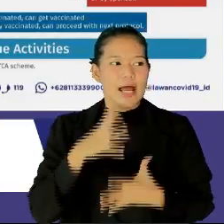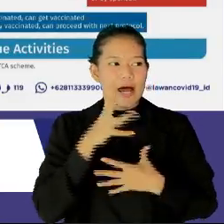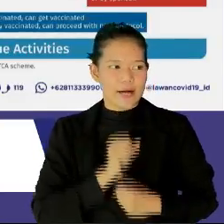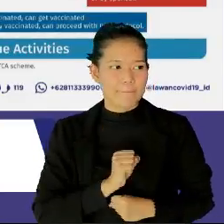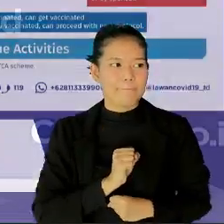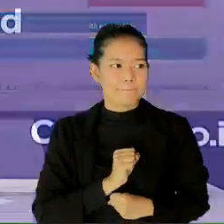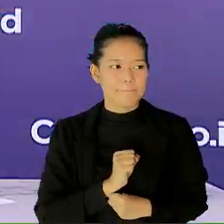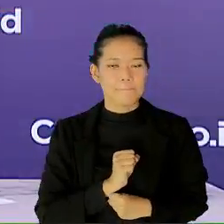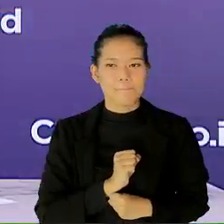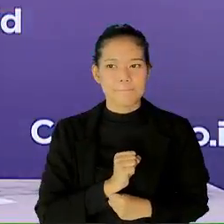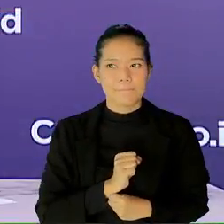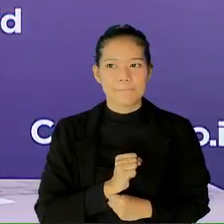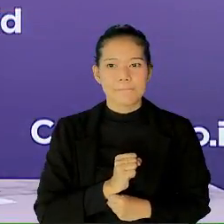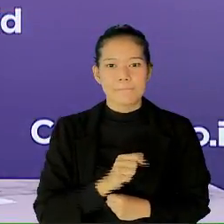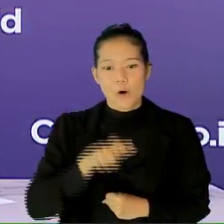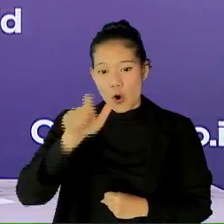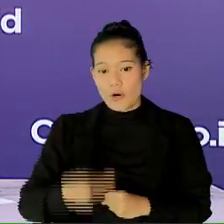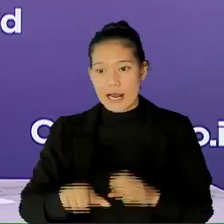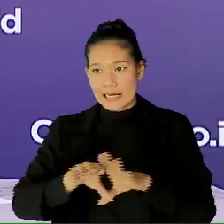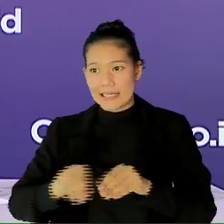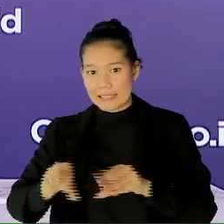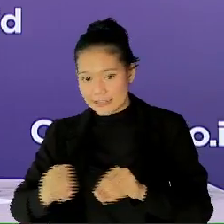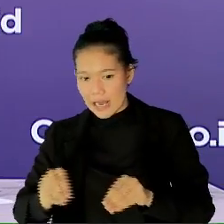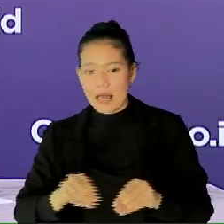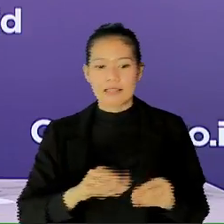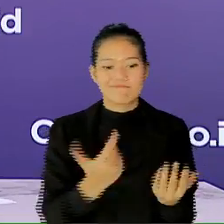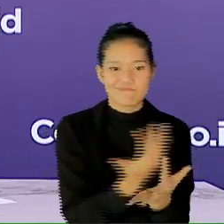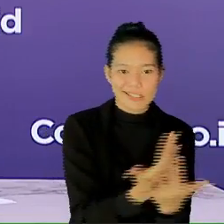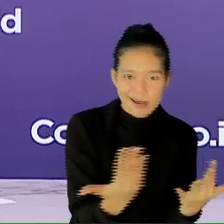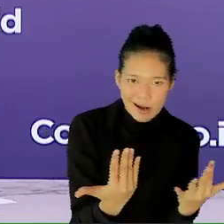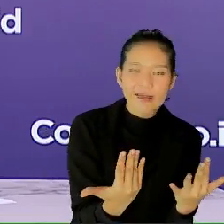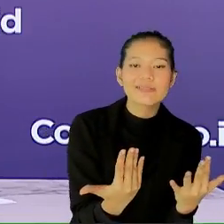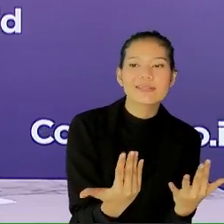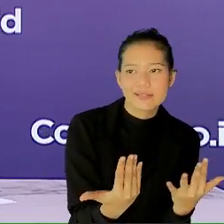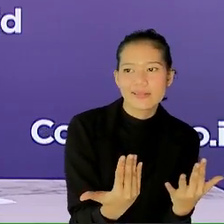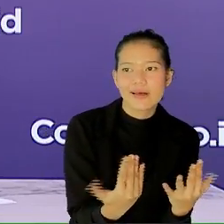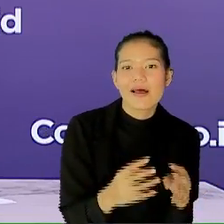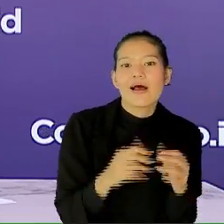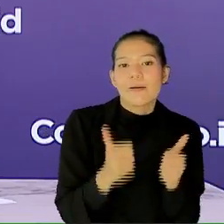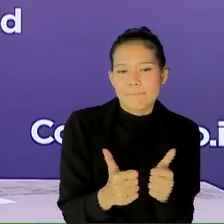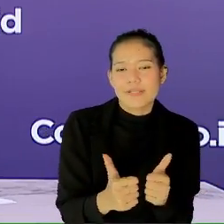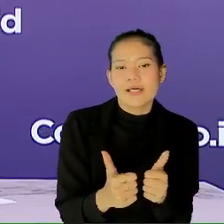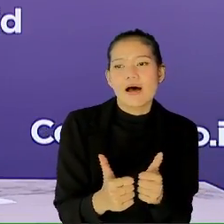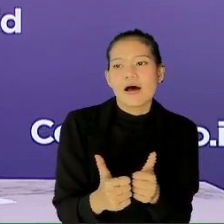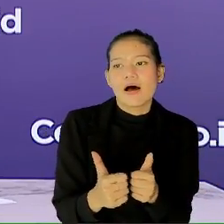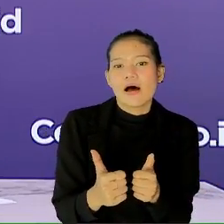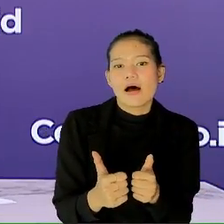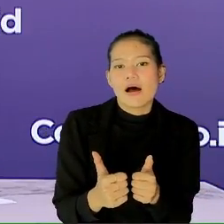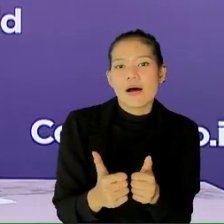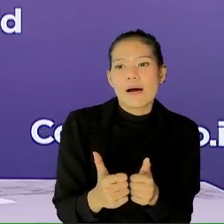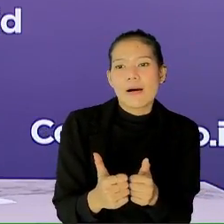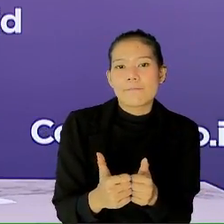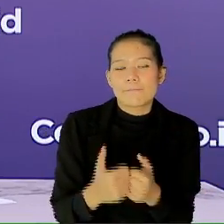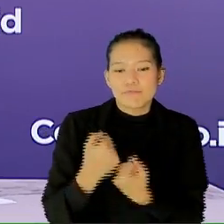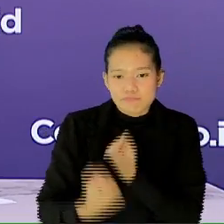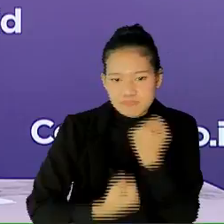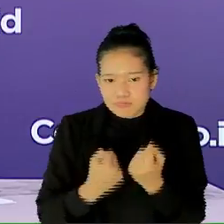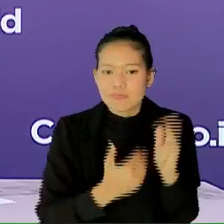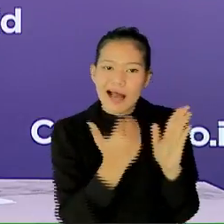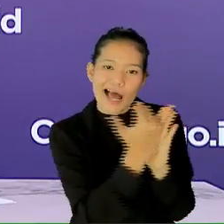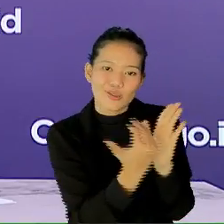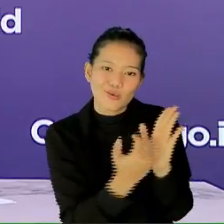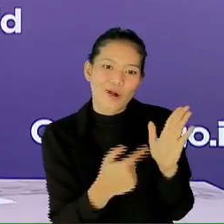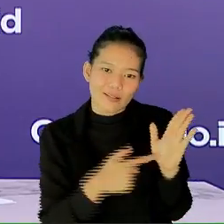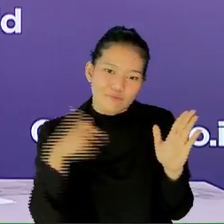both field officers and the community can responsibly implement these regulations